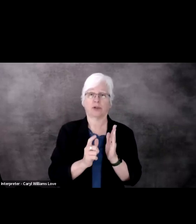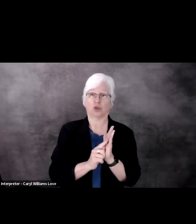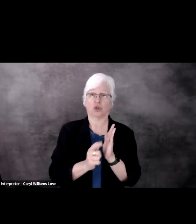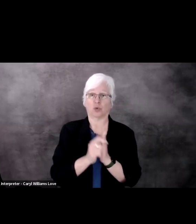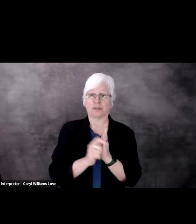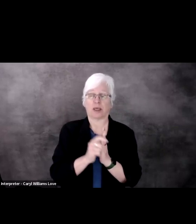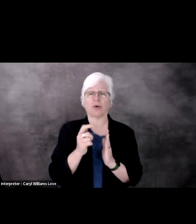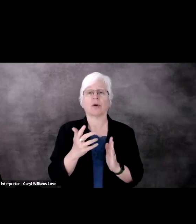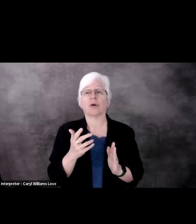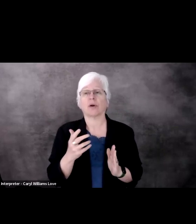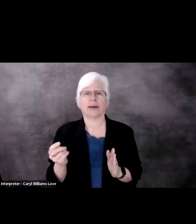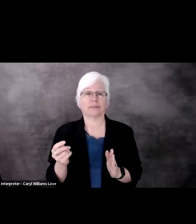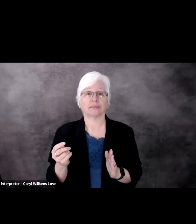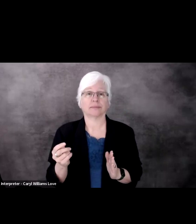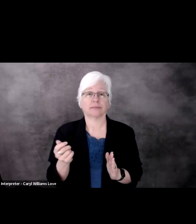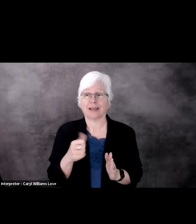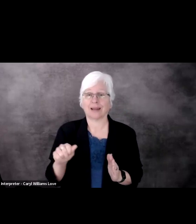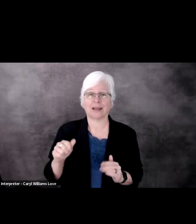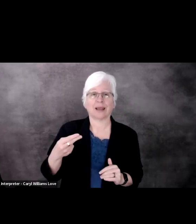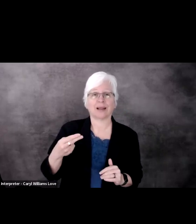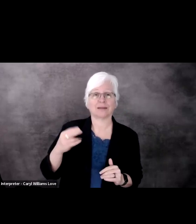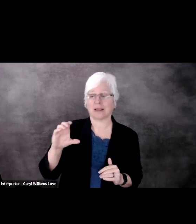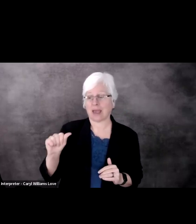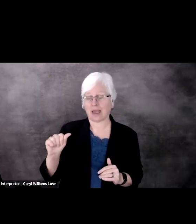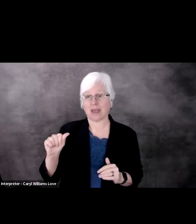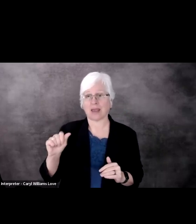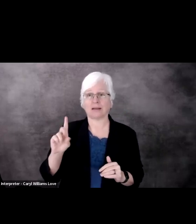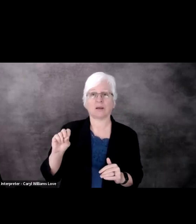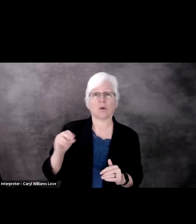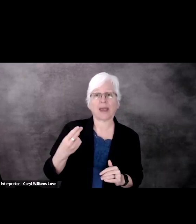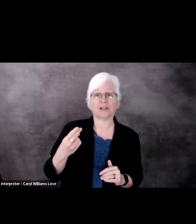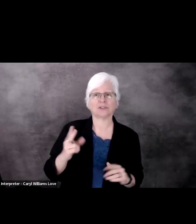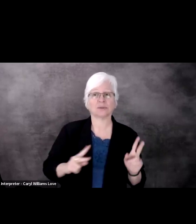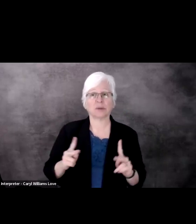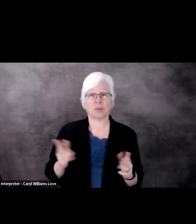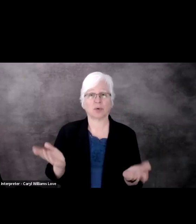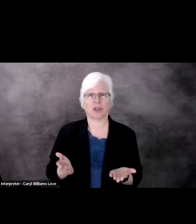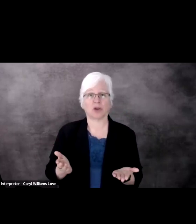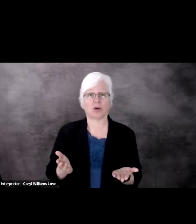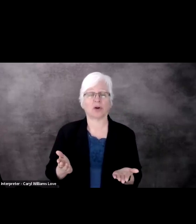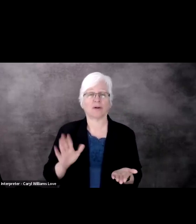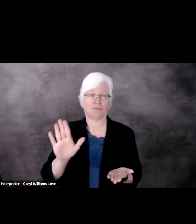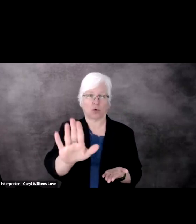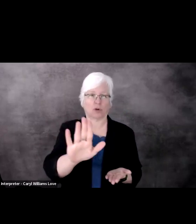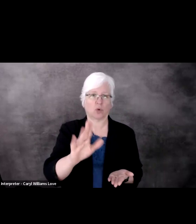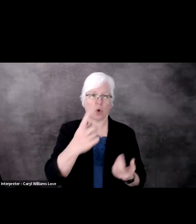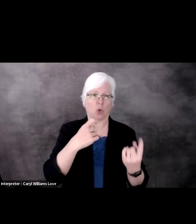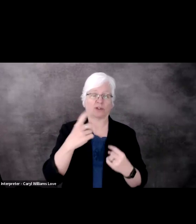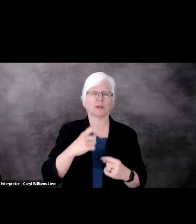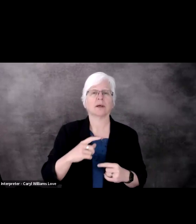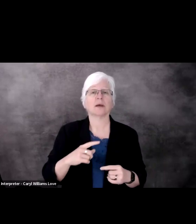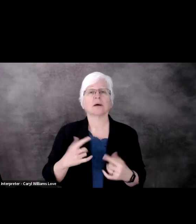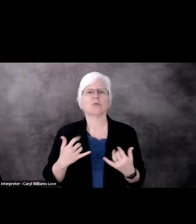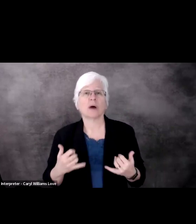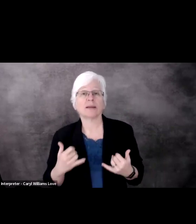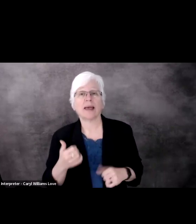we have, of course, HCA and Department of Health folks here today to answer your questions. Any questions or comments that arose